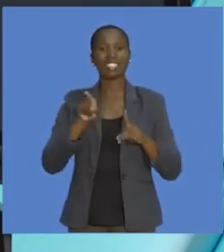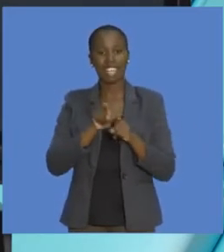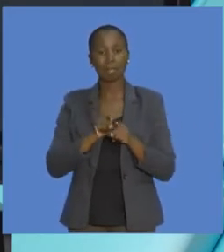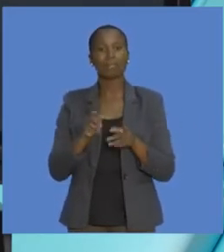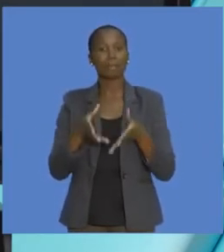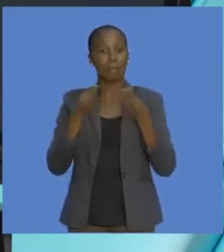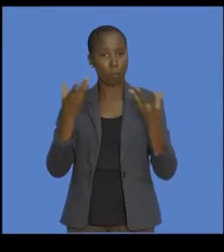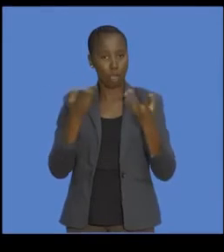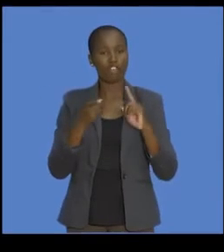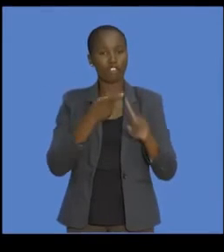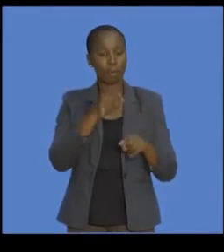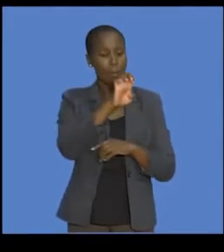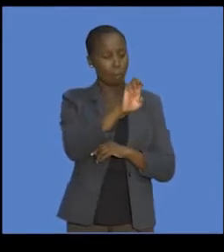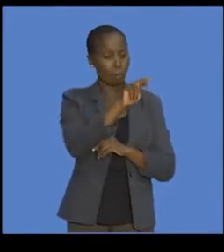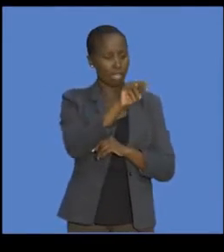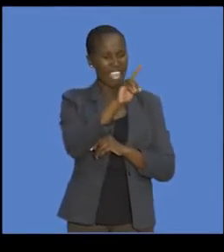glands.